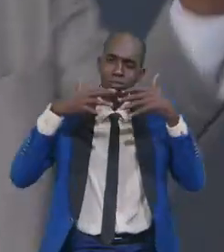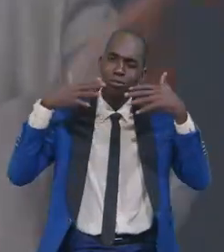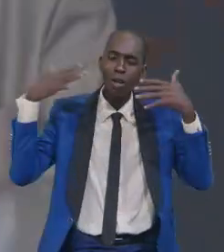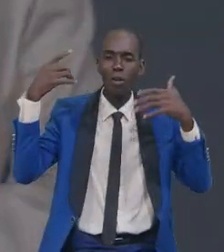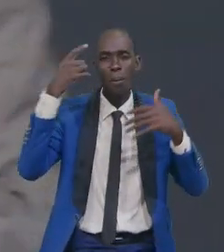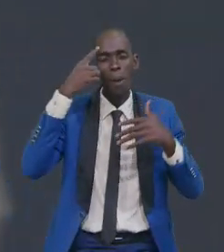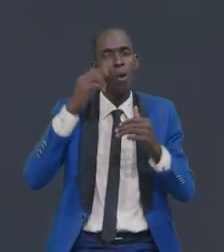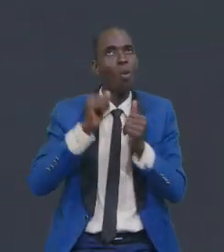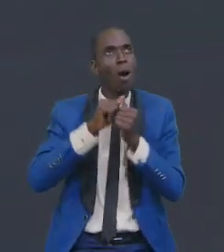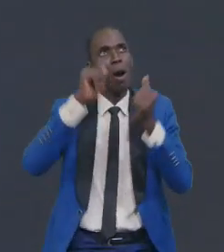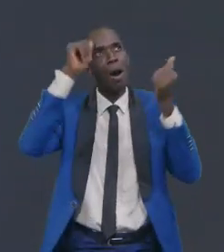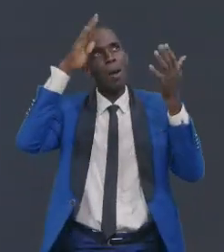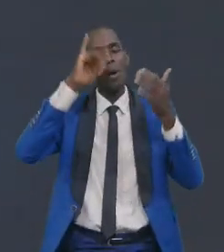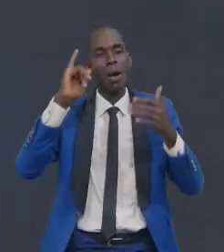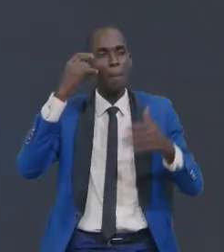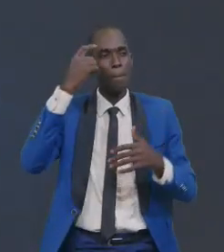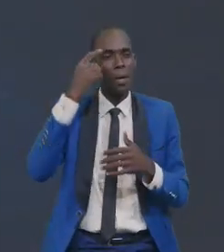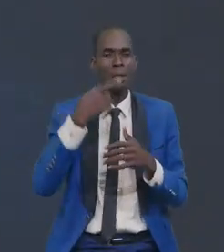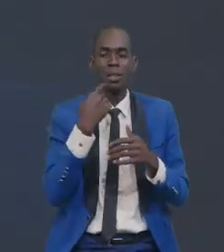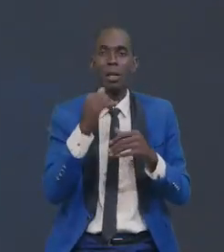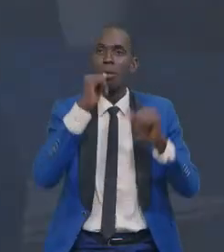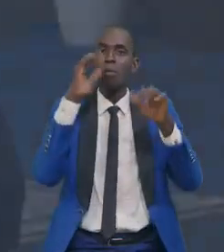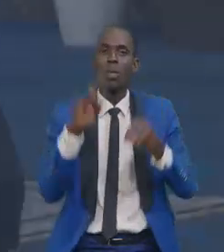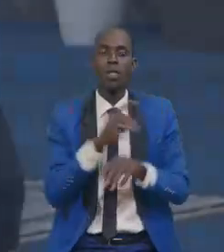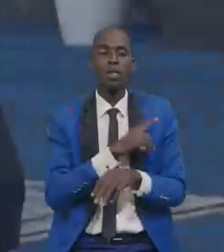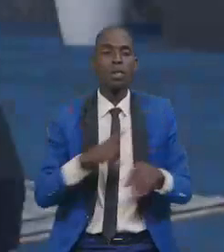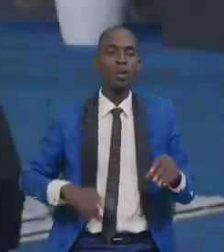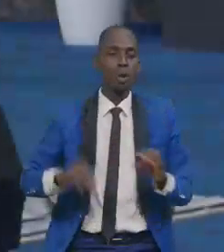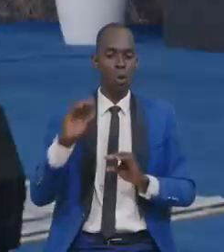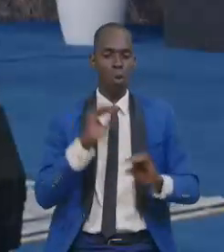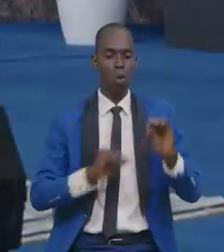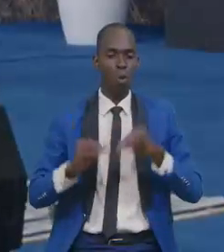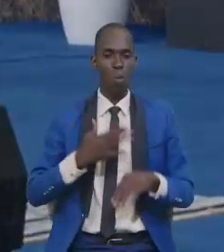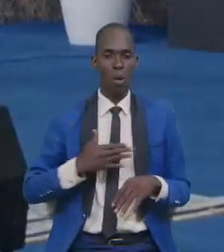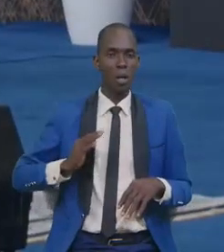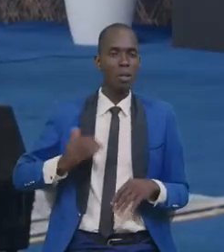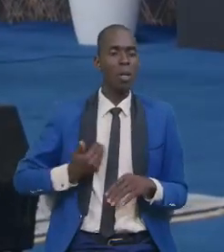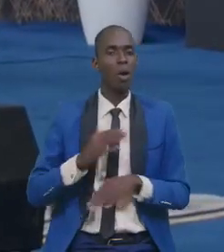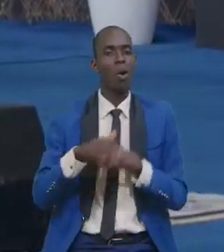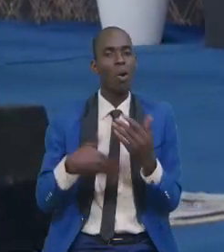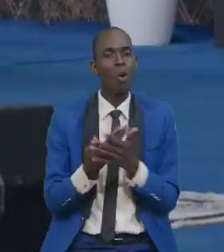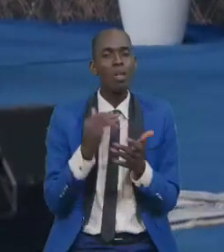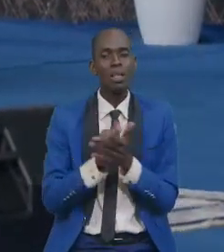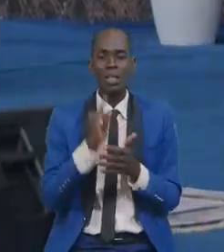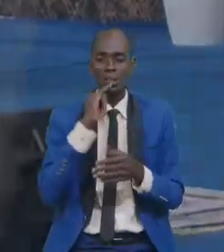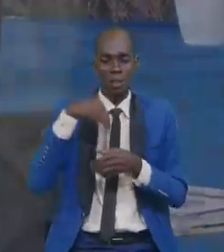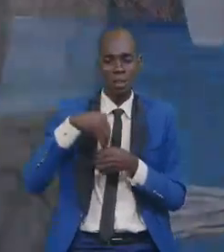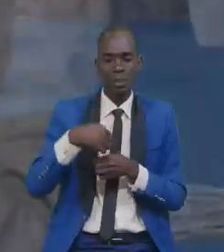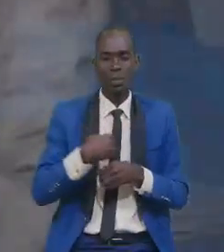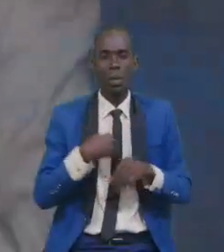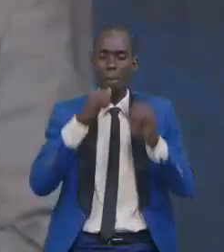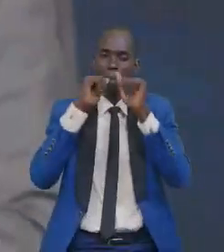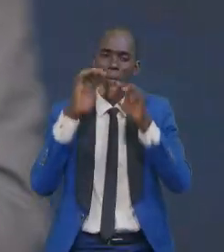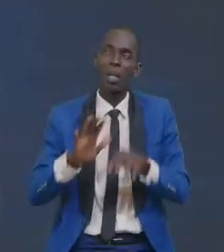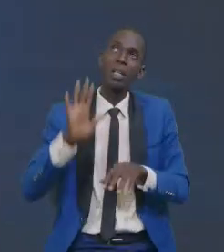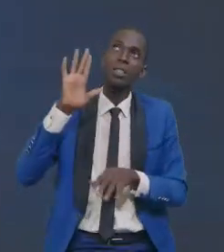Bless the Lord, O my soul, and all that is within me, bless his holy name. Look at